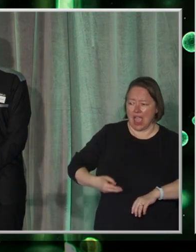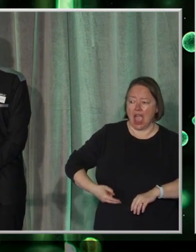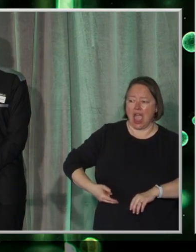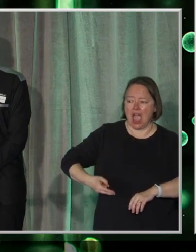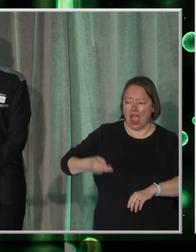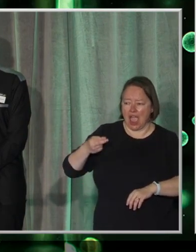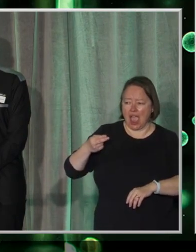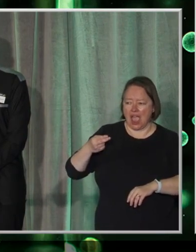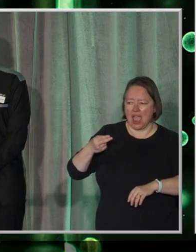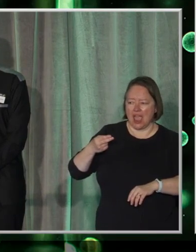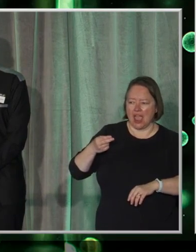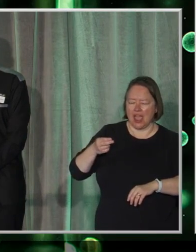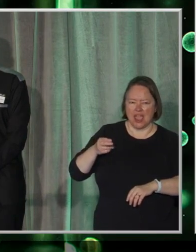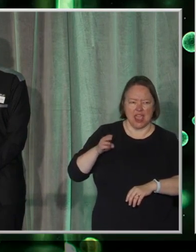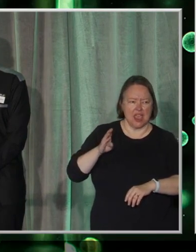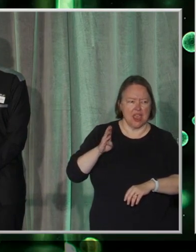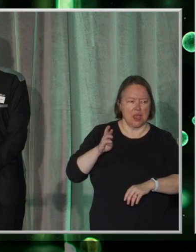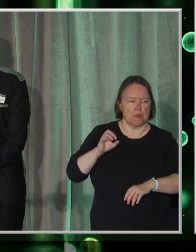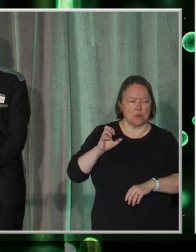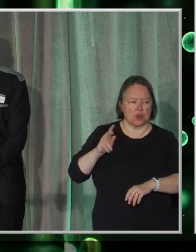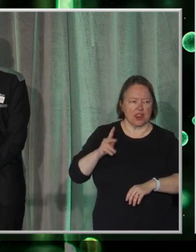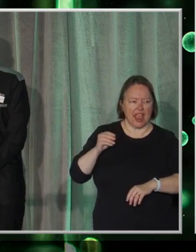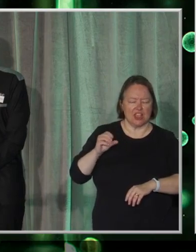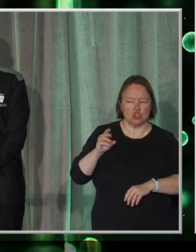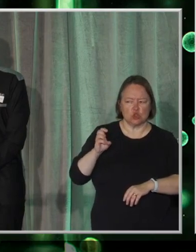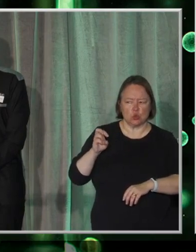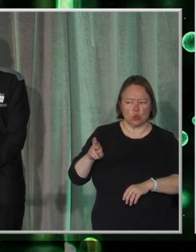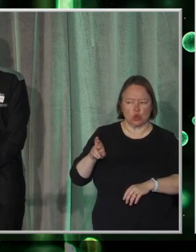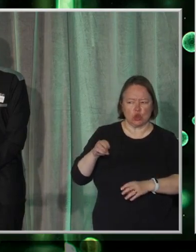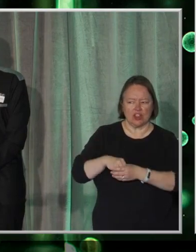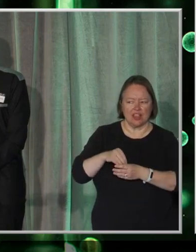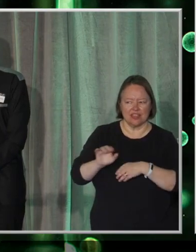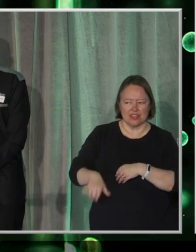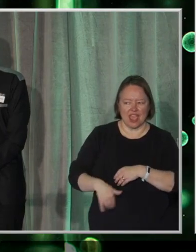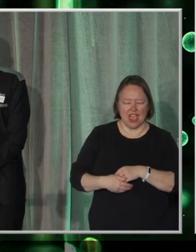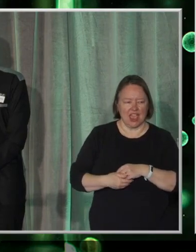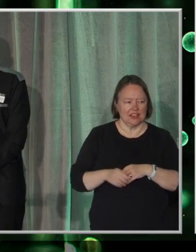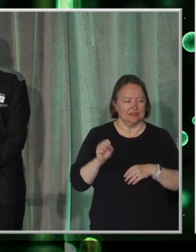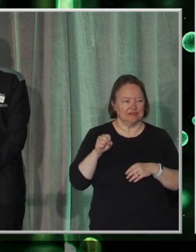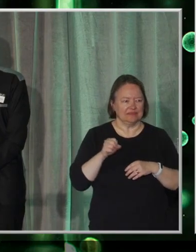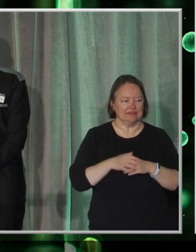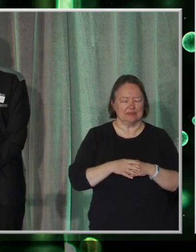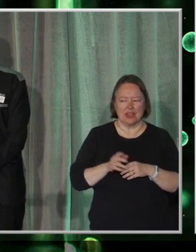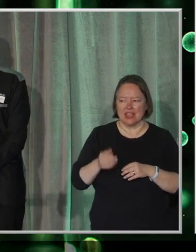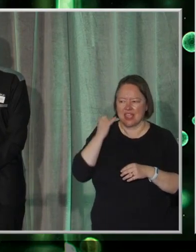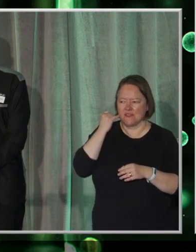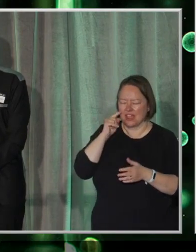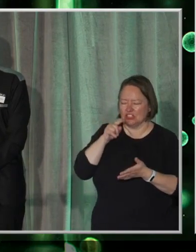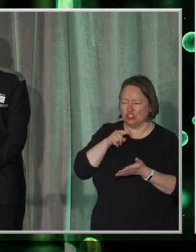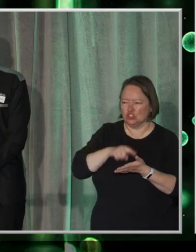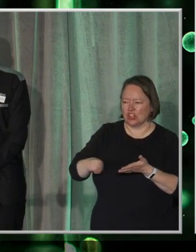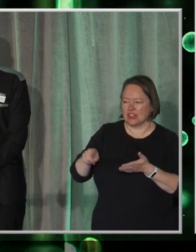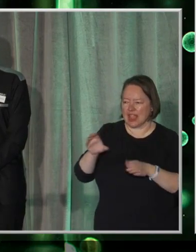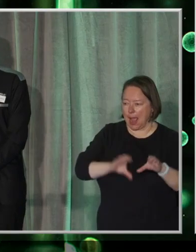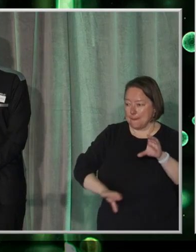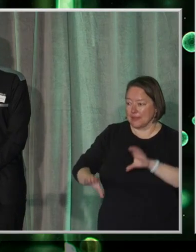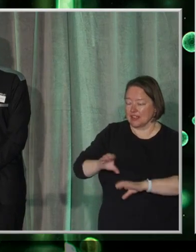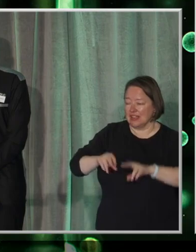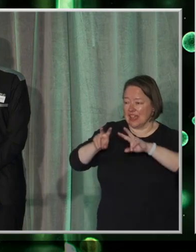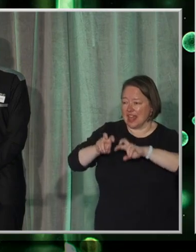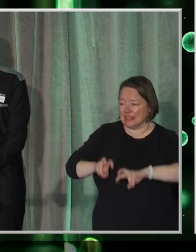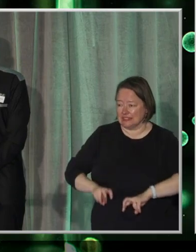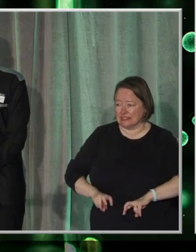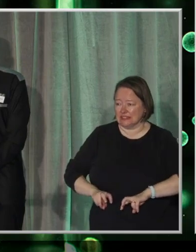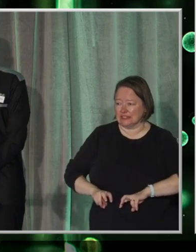Brix value and sugar content, you know, in it. Yeah. And but if I look at the chemical